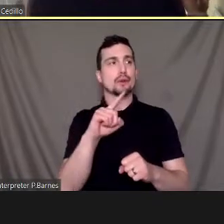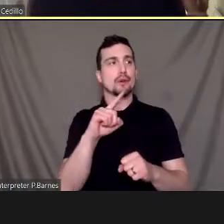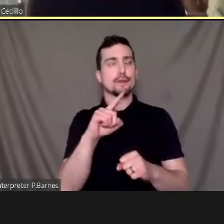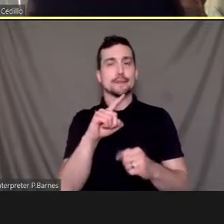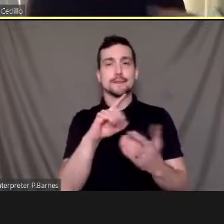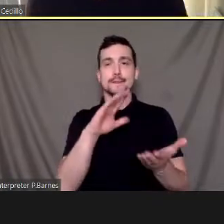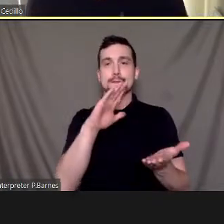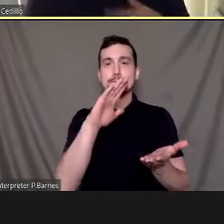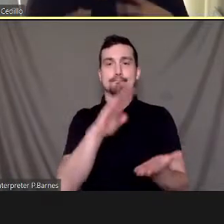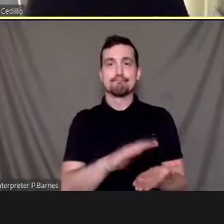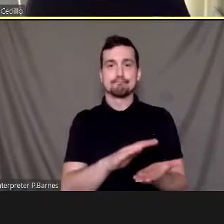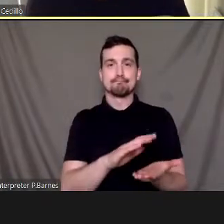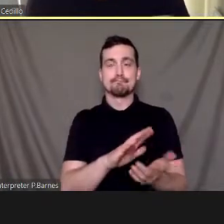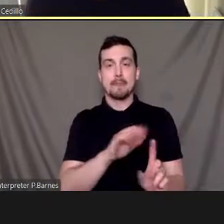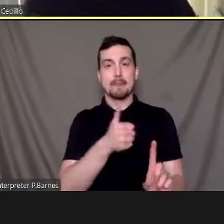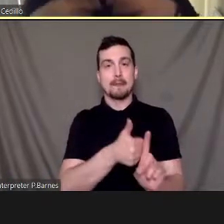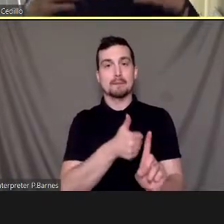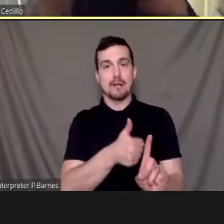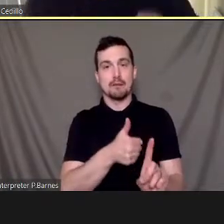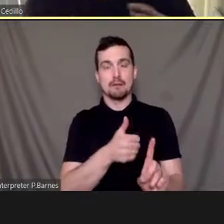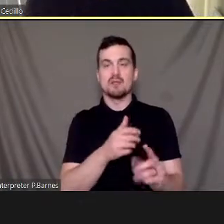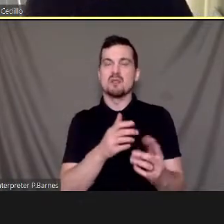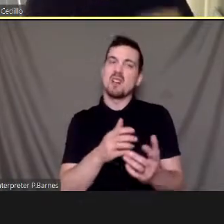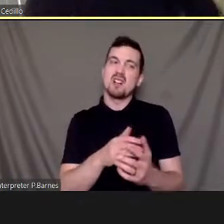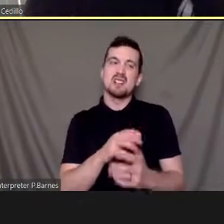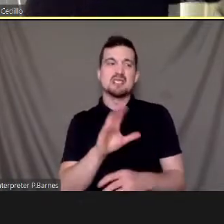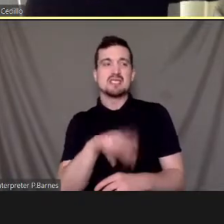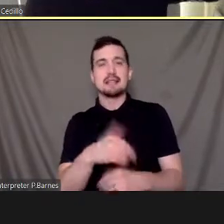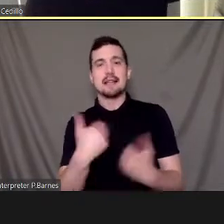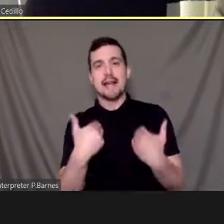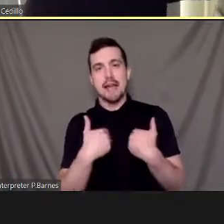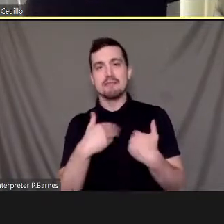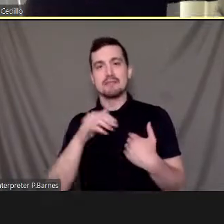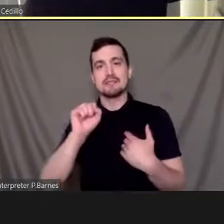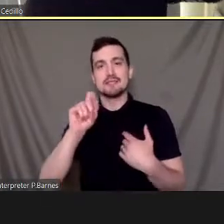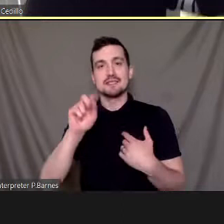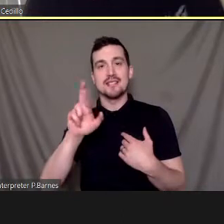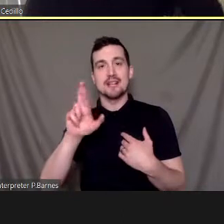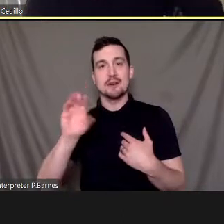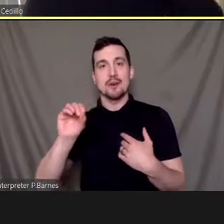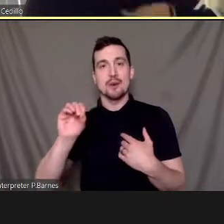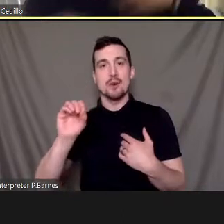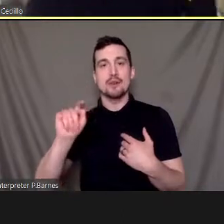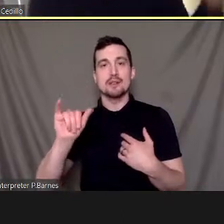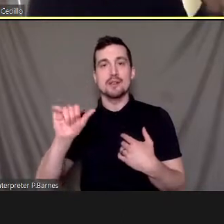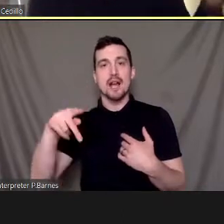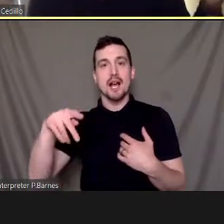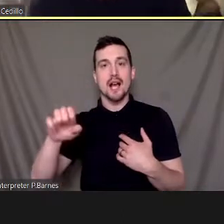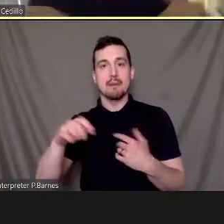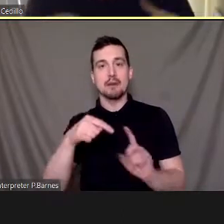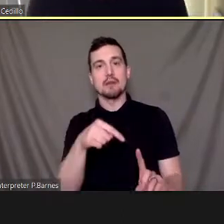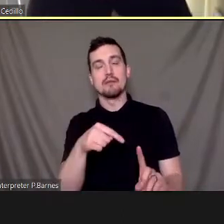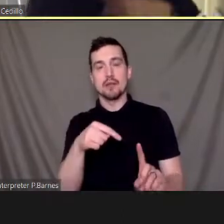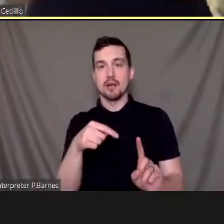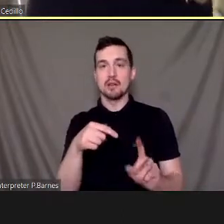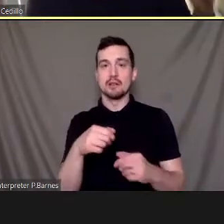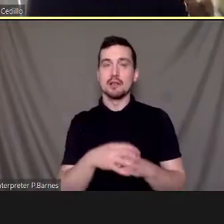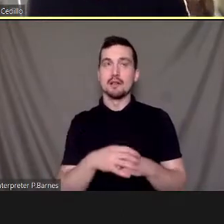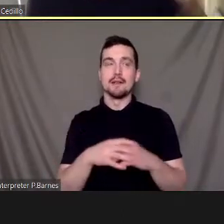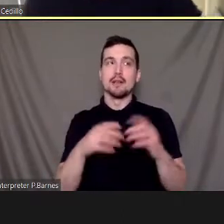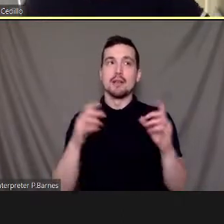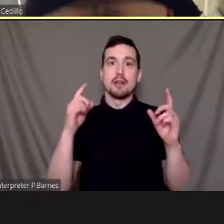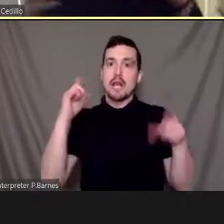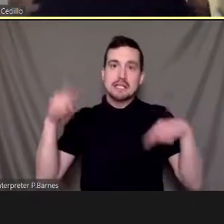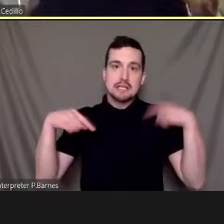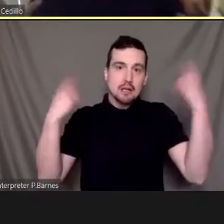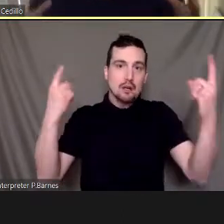discount people as, well, the stereotype of the hysterical Latina or the angry